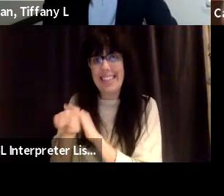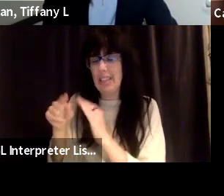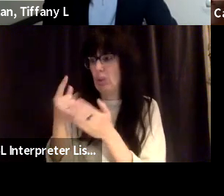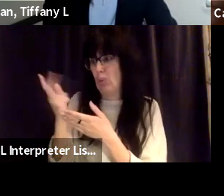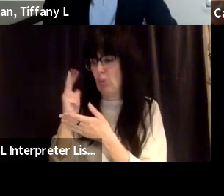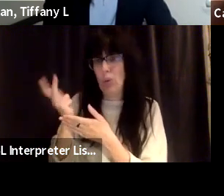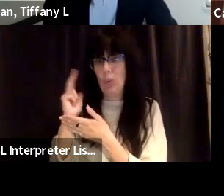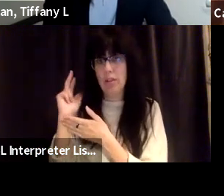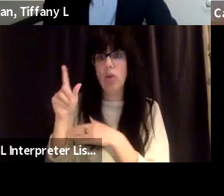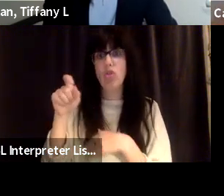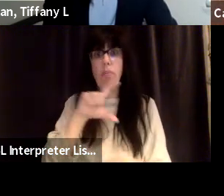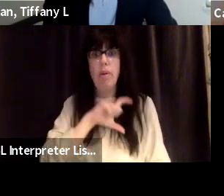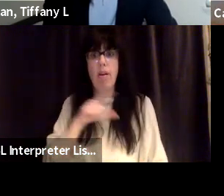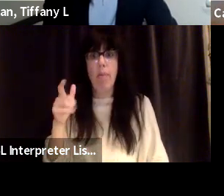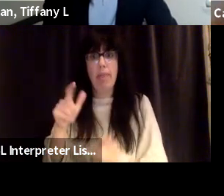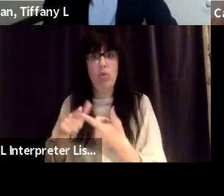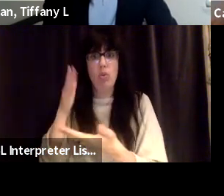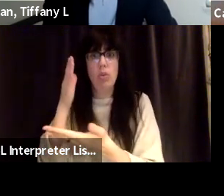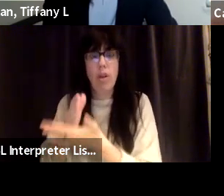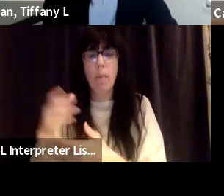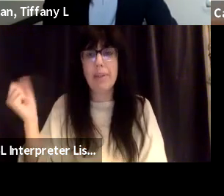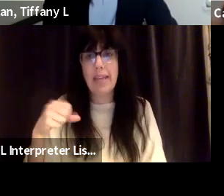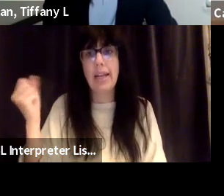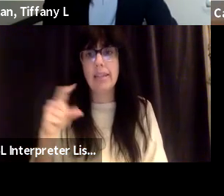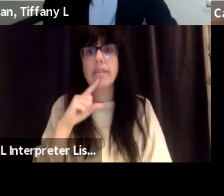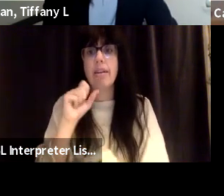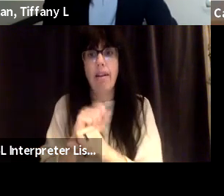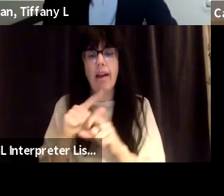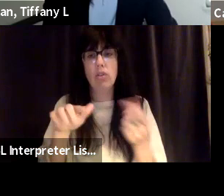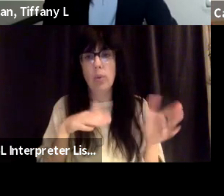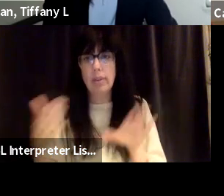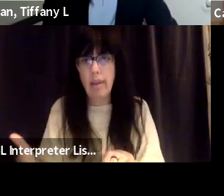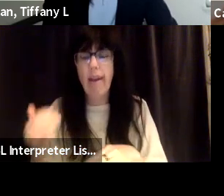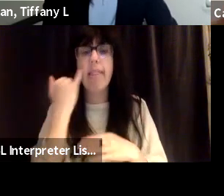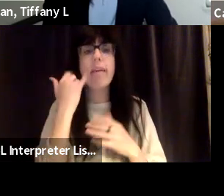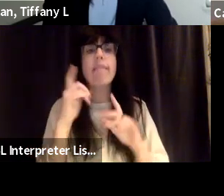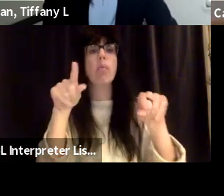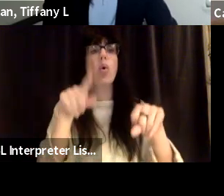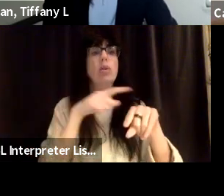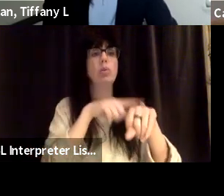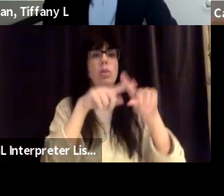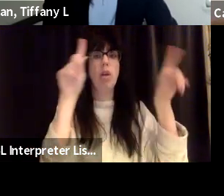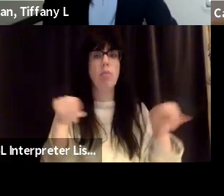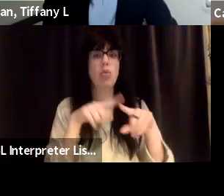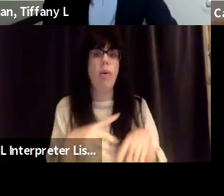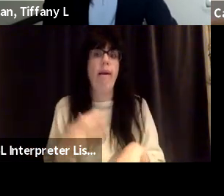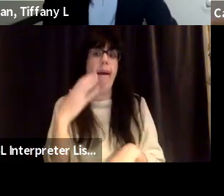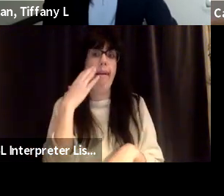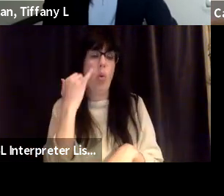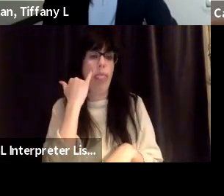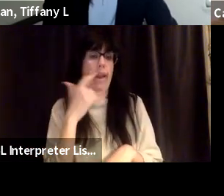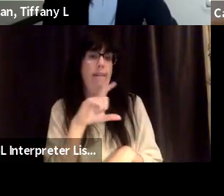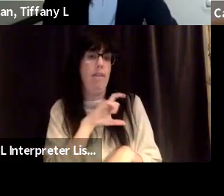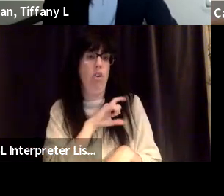that yeah, there should be a cop there stopping that guy from killing someone, an actual death. If I'm gonna go to Times Square, I know that odds are, if a cop is meant